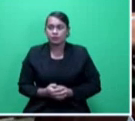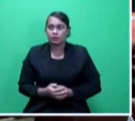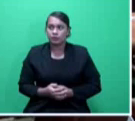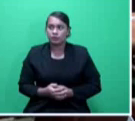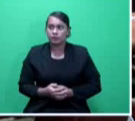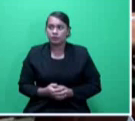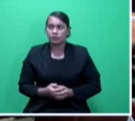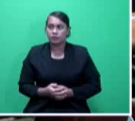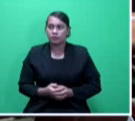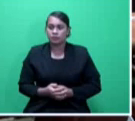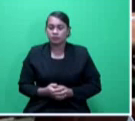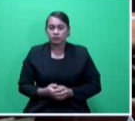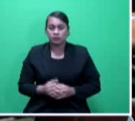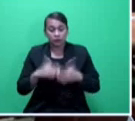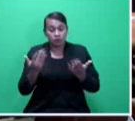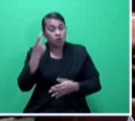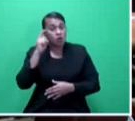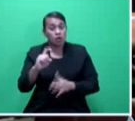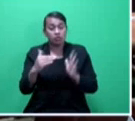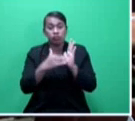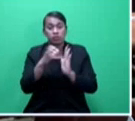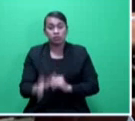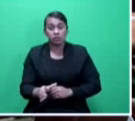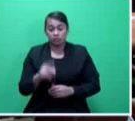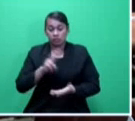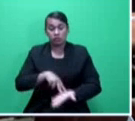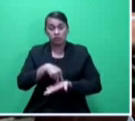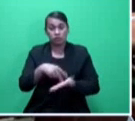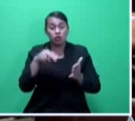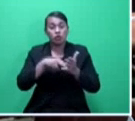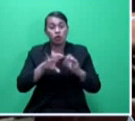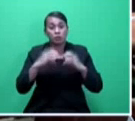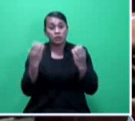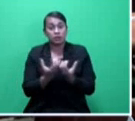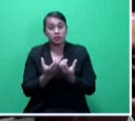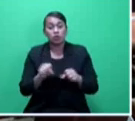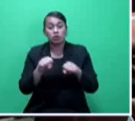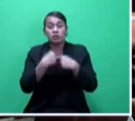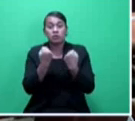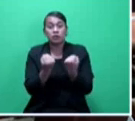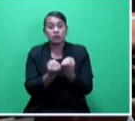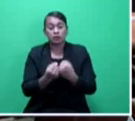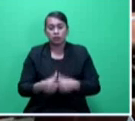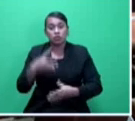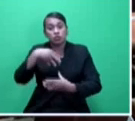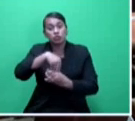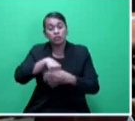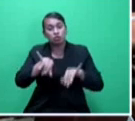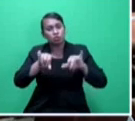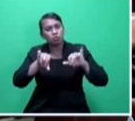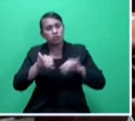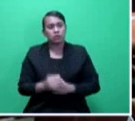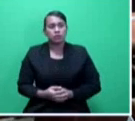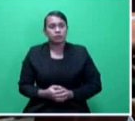I now call upon the Chairperson of the Standing Committee on Social Affairs, the Honourable Viam Pillay,